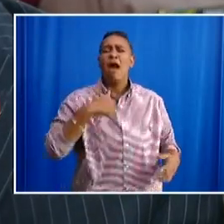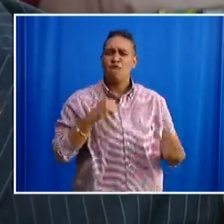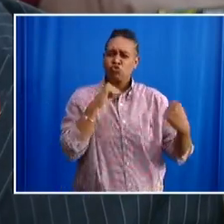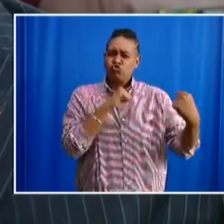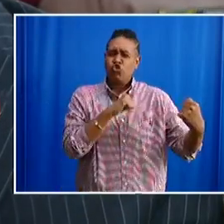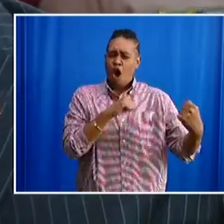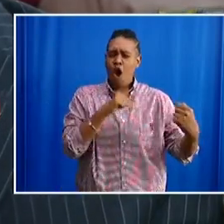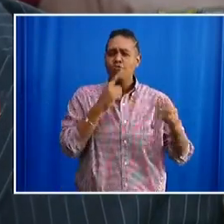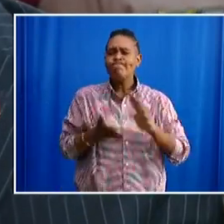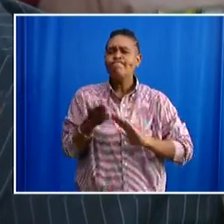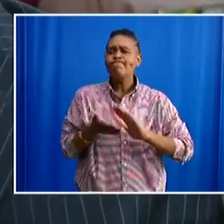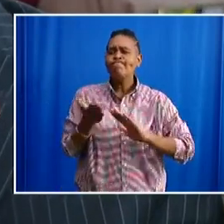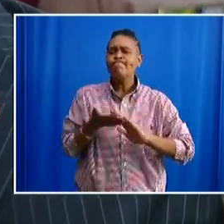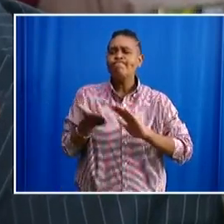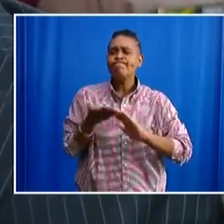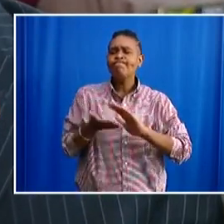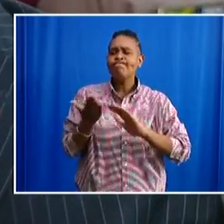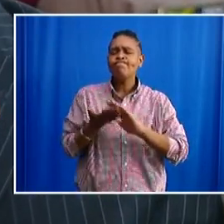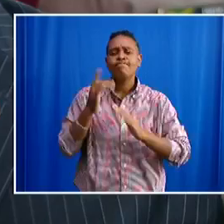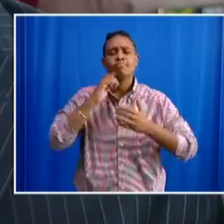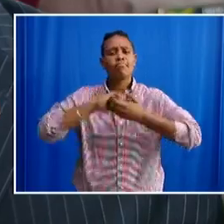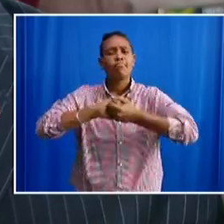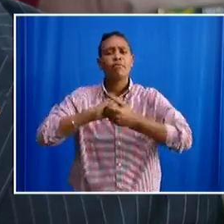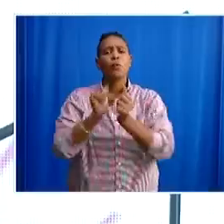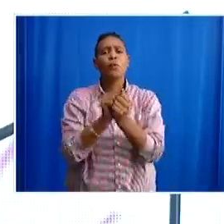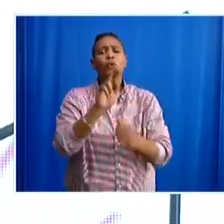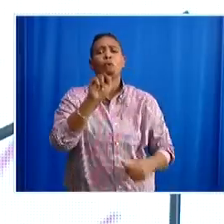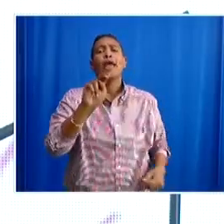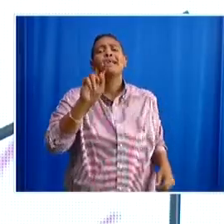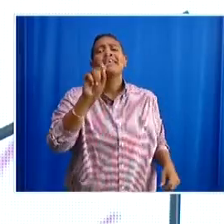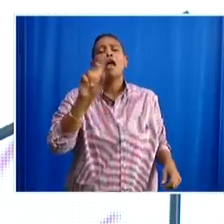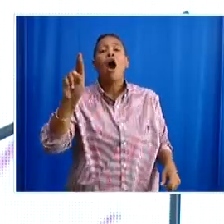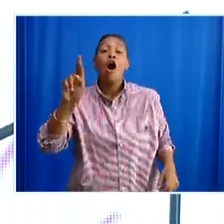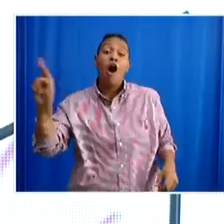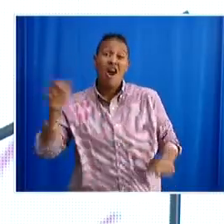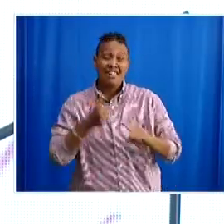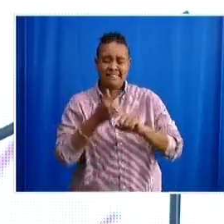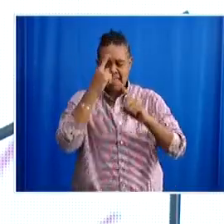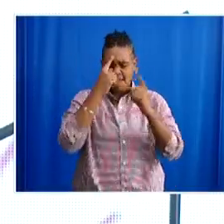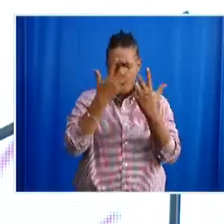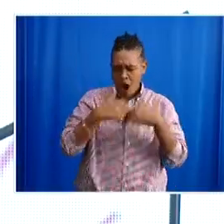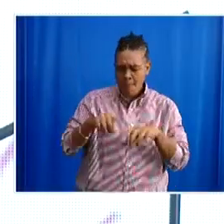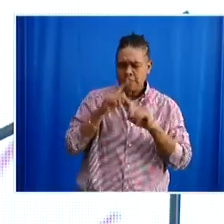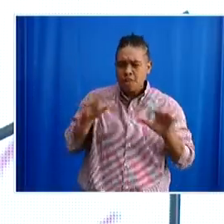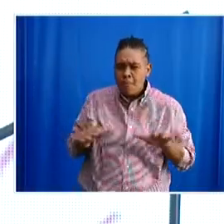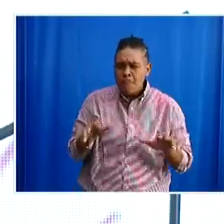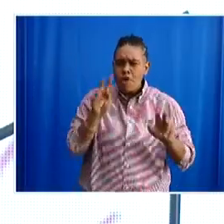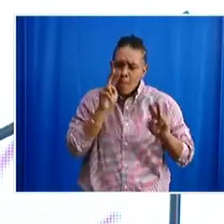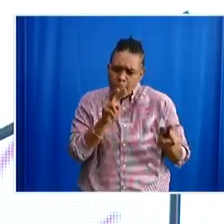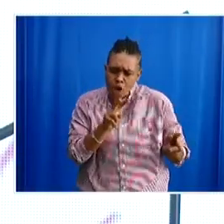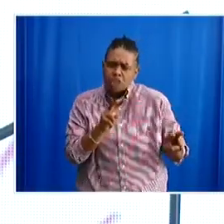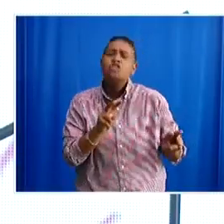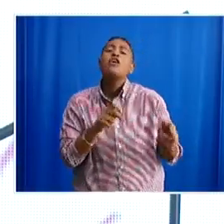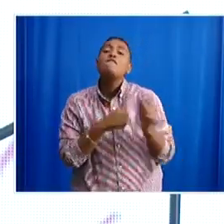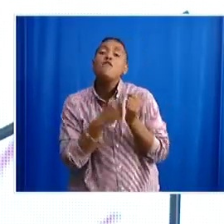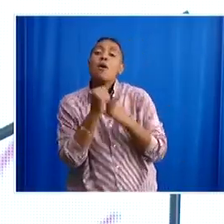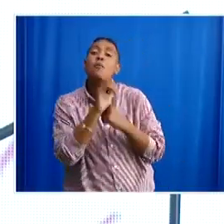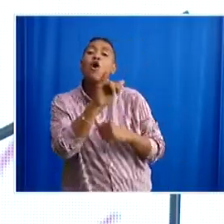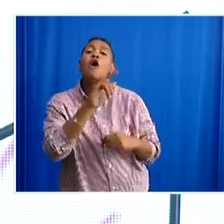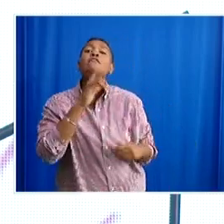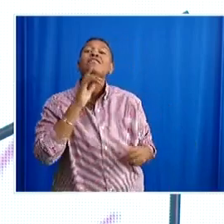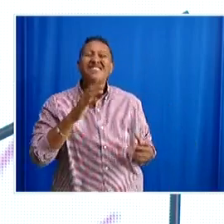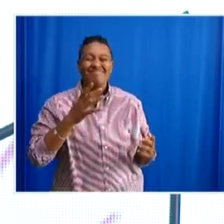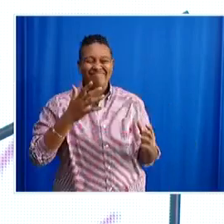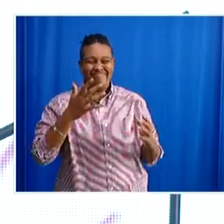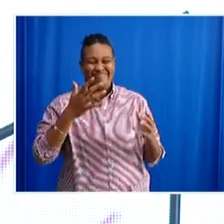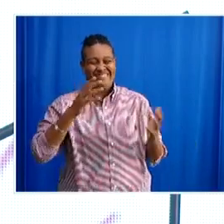strong ongoing collaborative relationship with UNDRR in harmonizing the performance monitoring framework of the Comprehensive Disaster